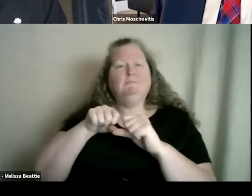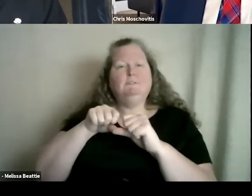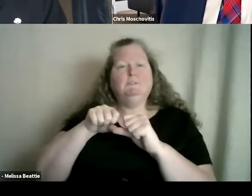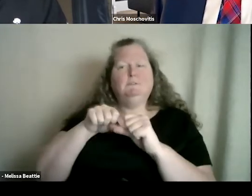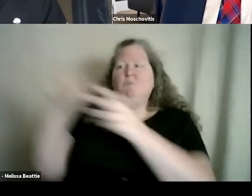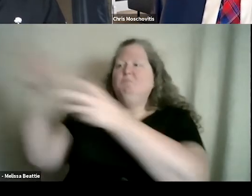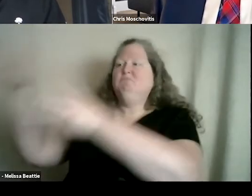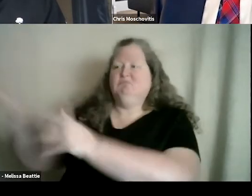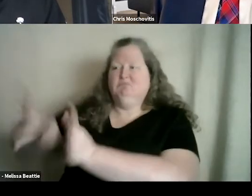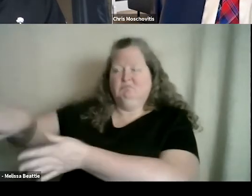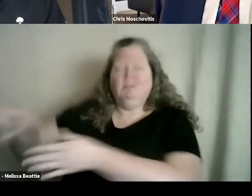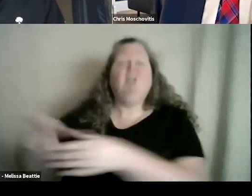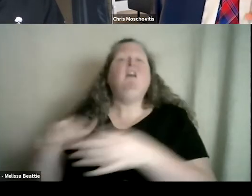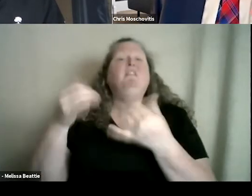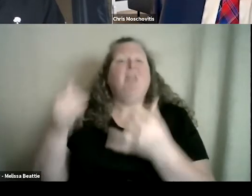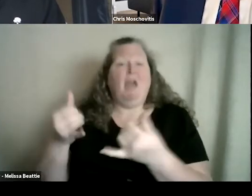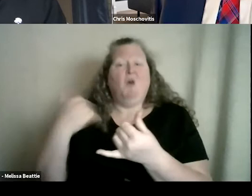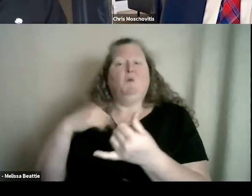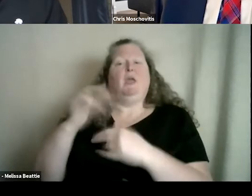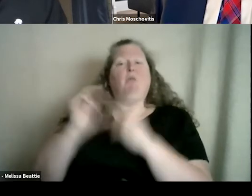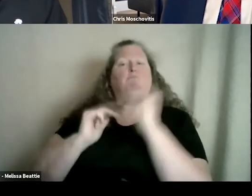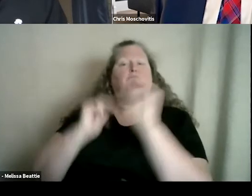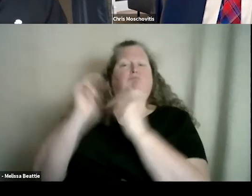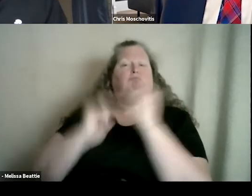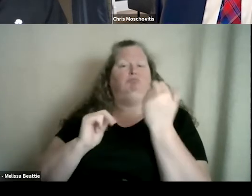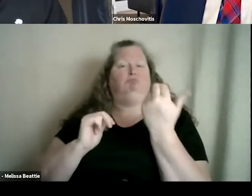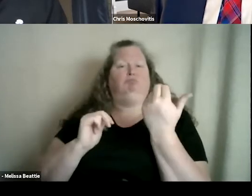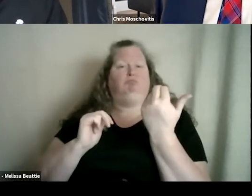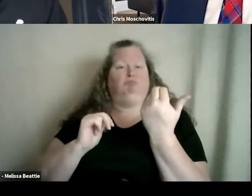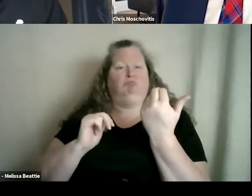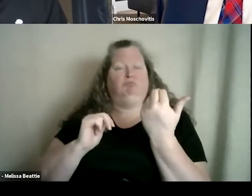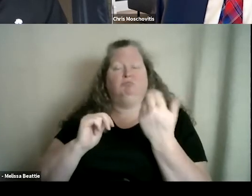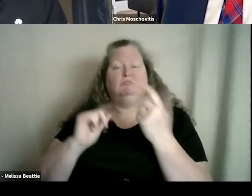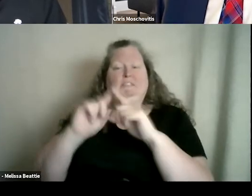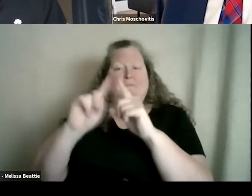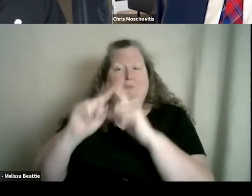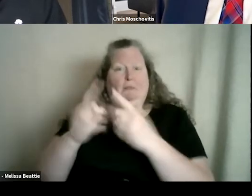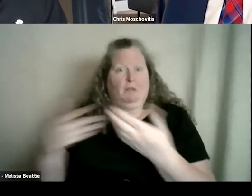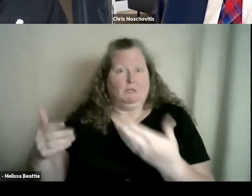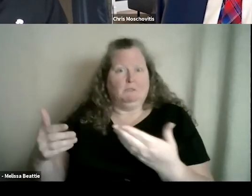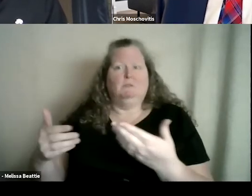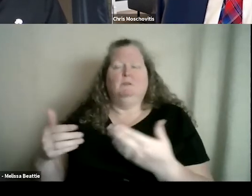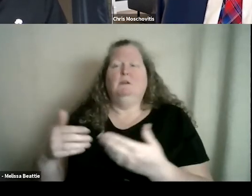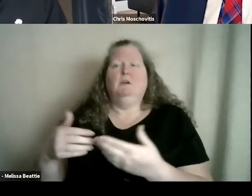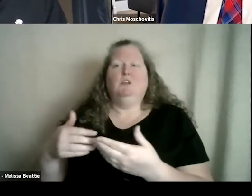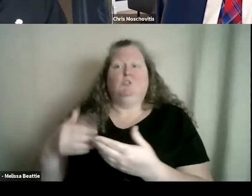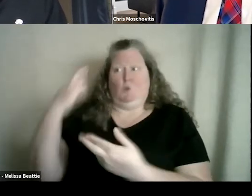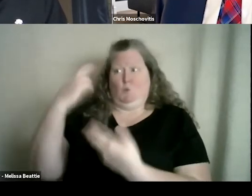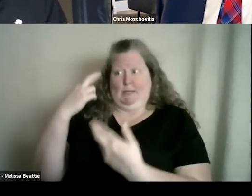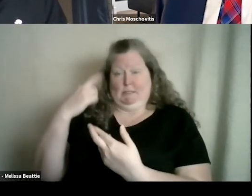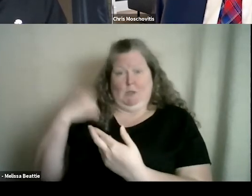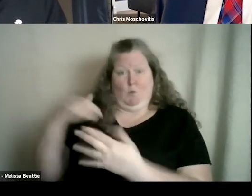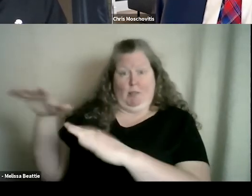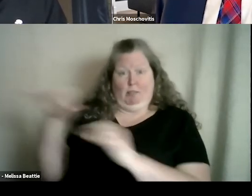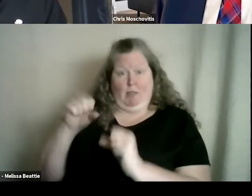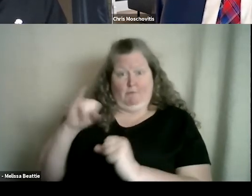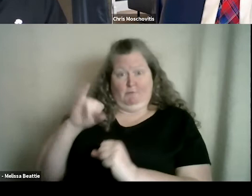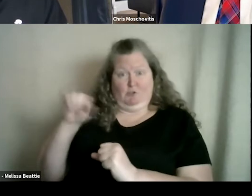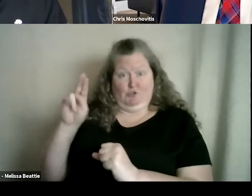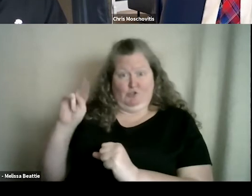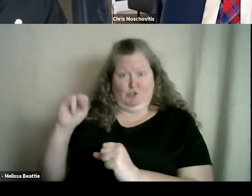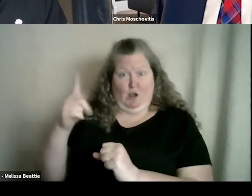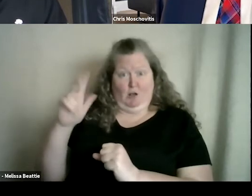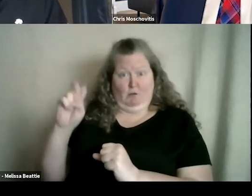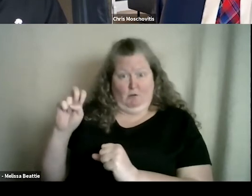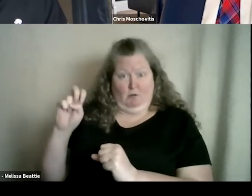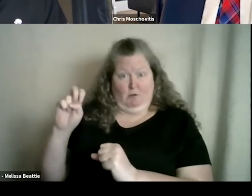temples of humanity and of thought and of achievement. And part of the reason that we left the jungle is because we didn't